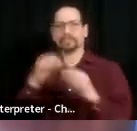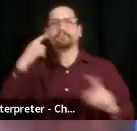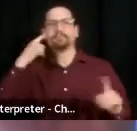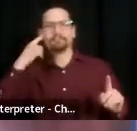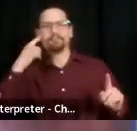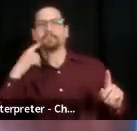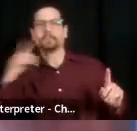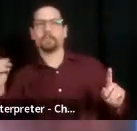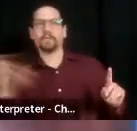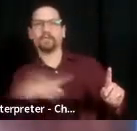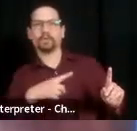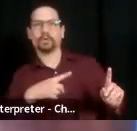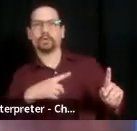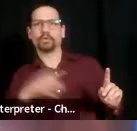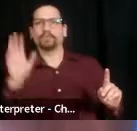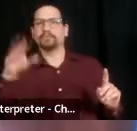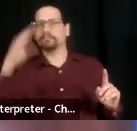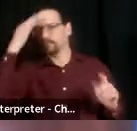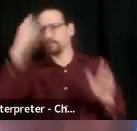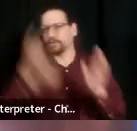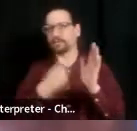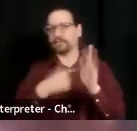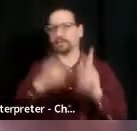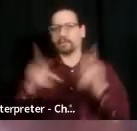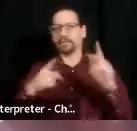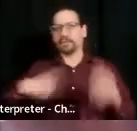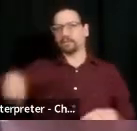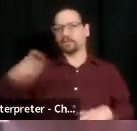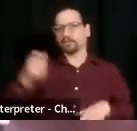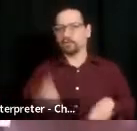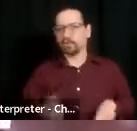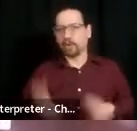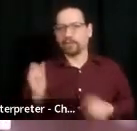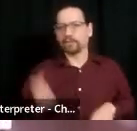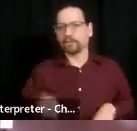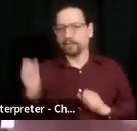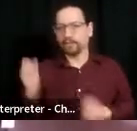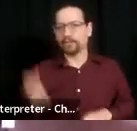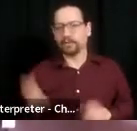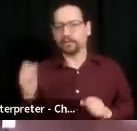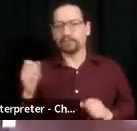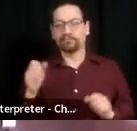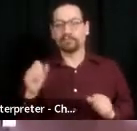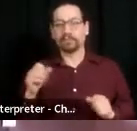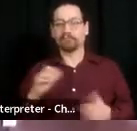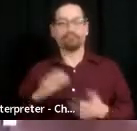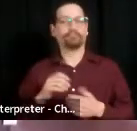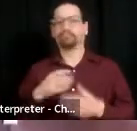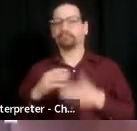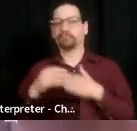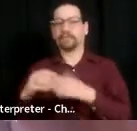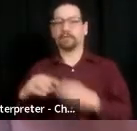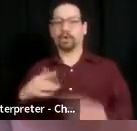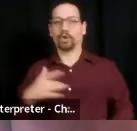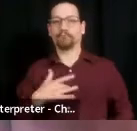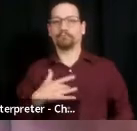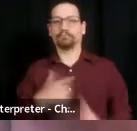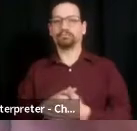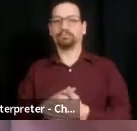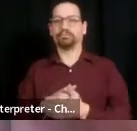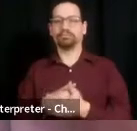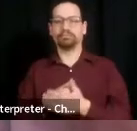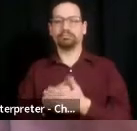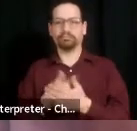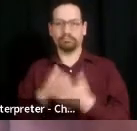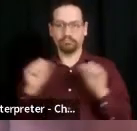fatalities resulting from the storm? Not that I know of, and that's one of the reasons I suggested the fact that, Rick, talked about the fact